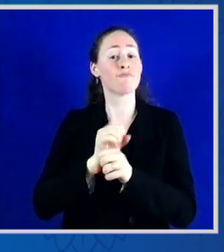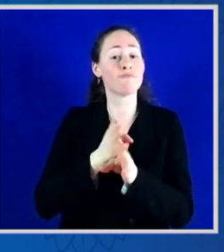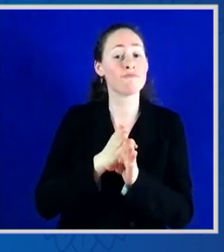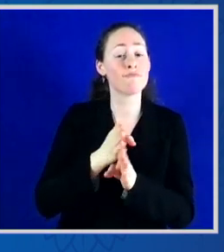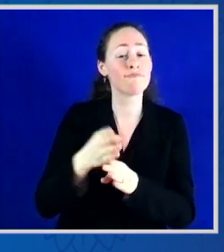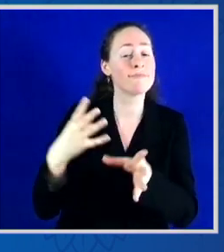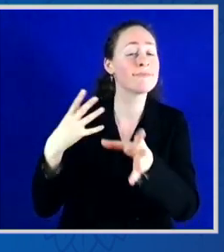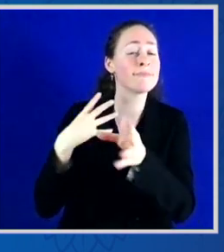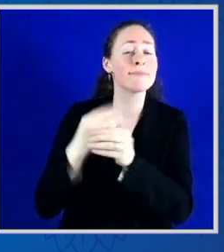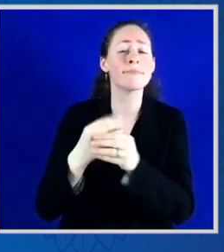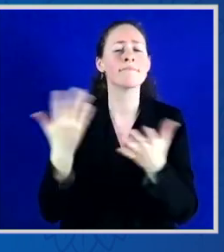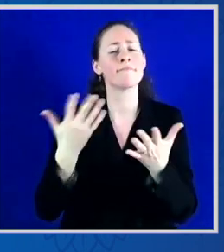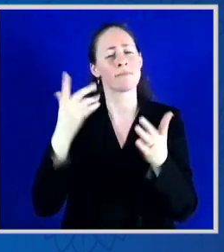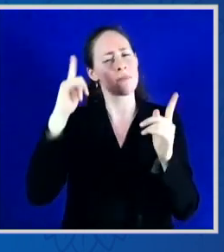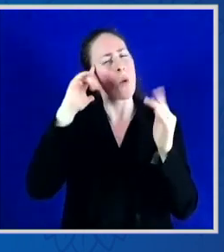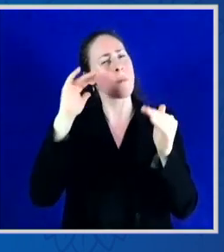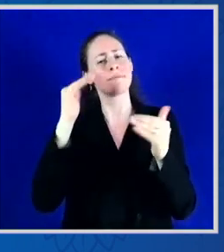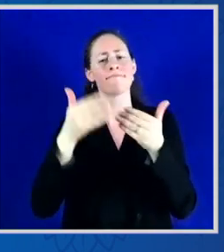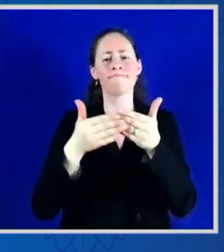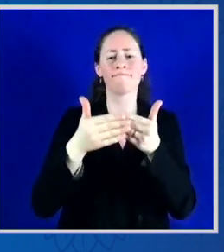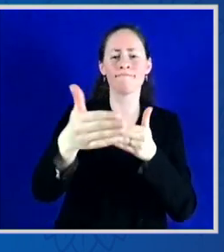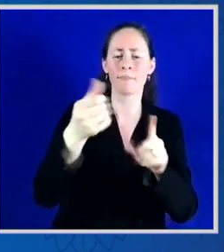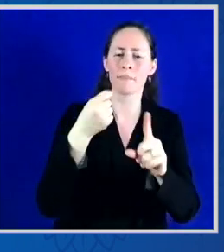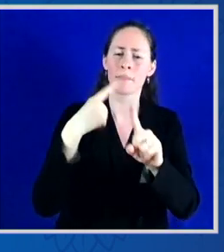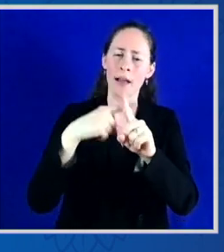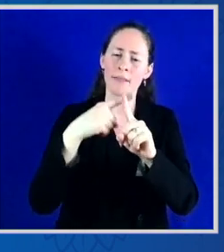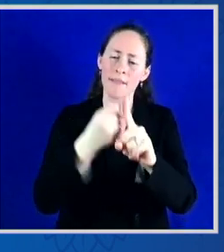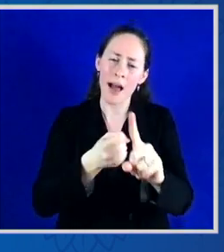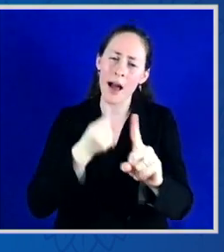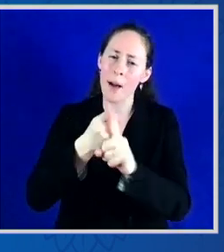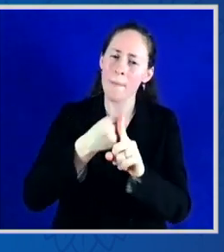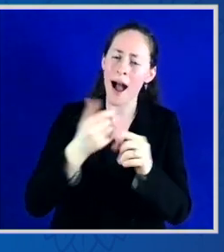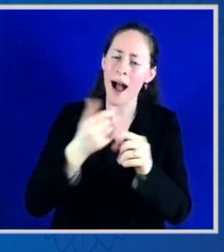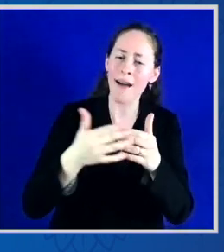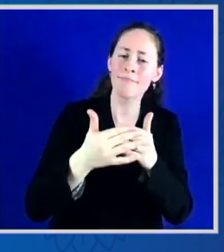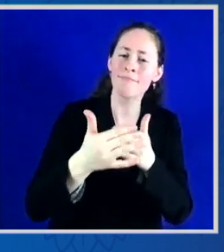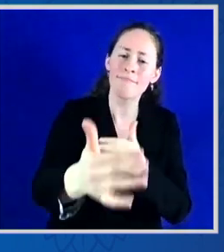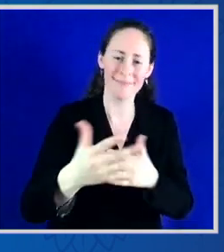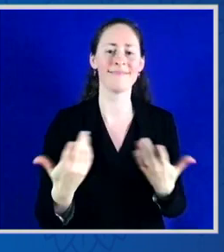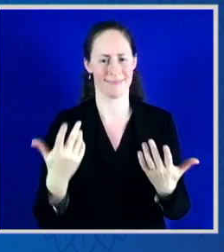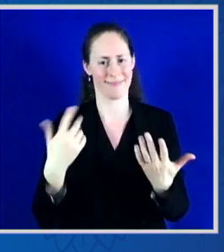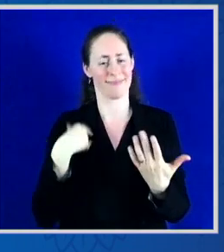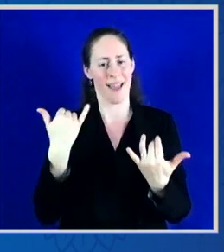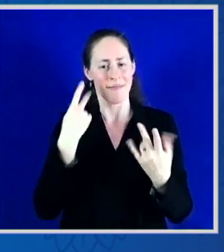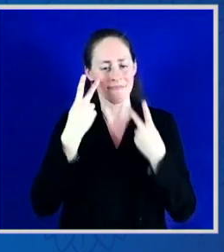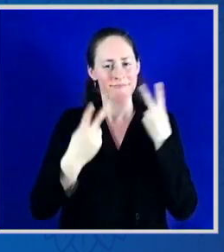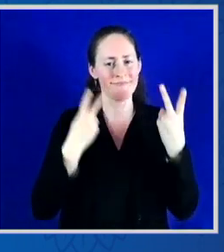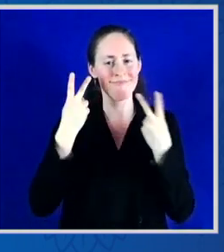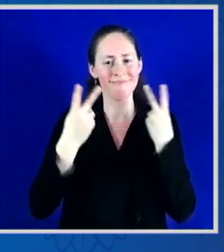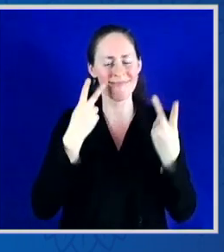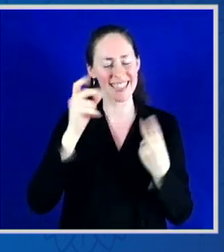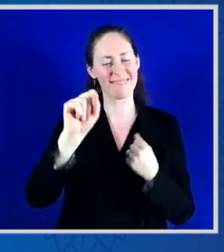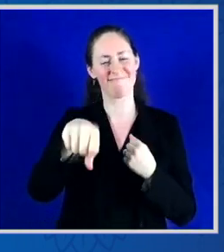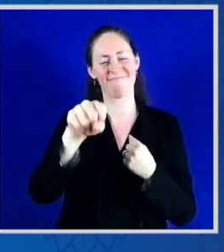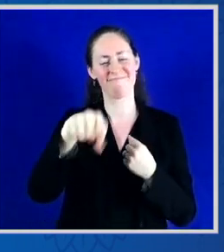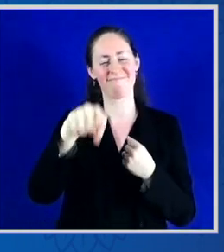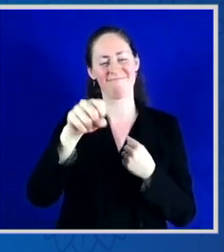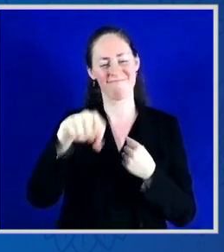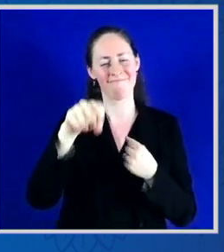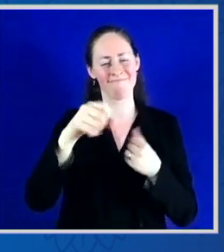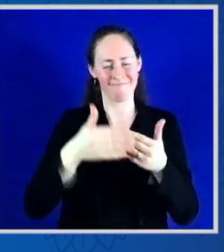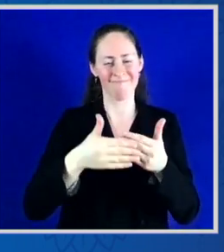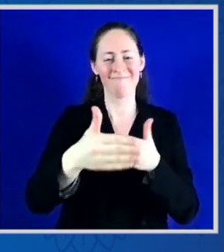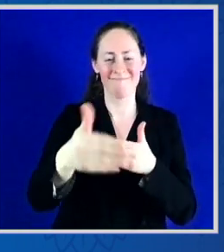children. And as time passed, I realized that we do much more than that. In a way, we're nurturing our